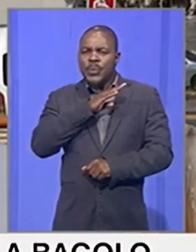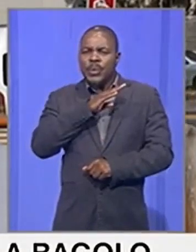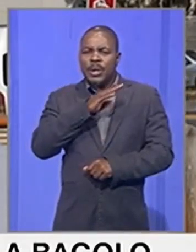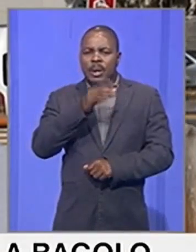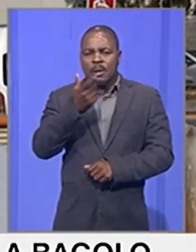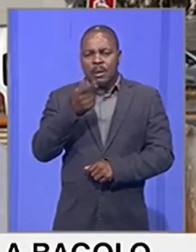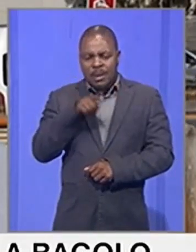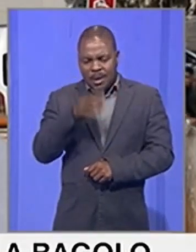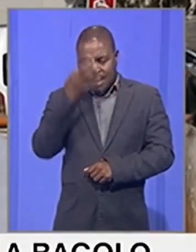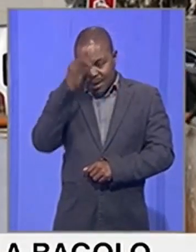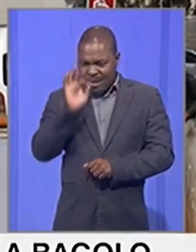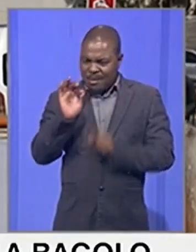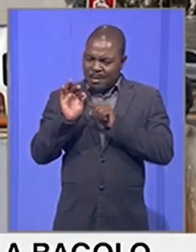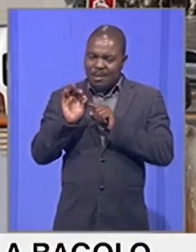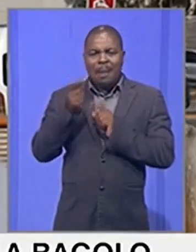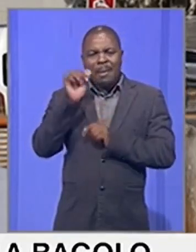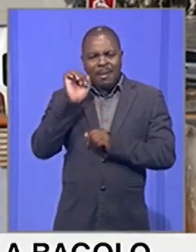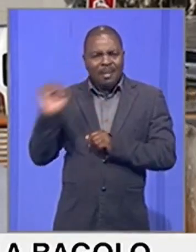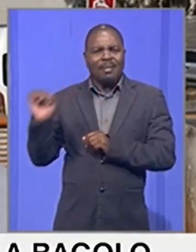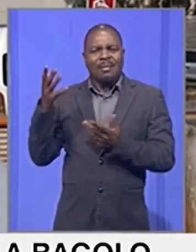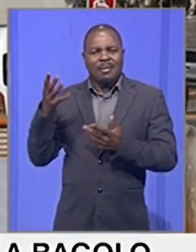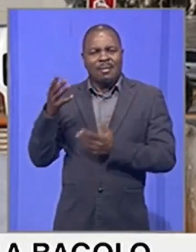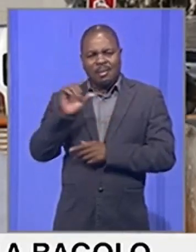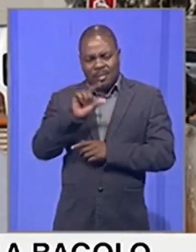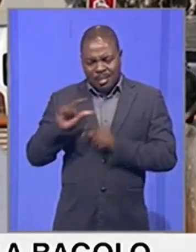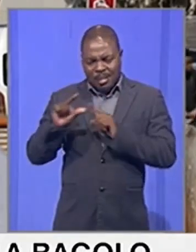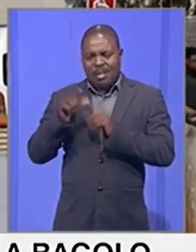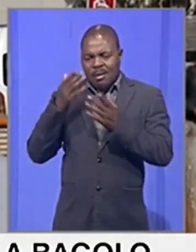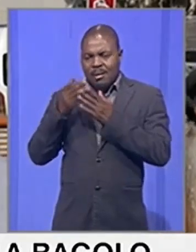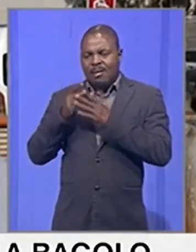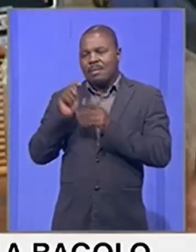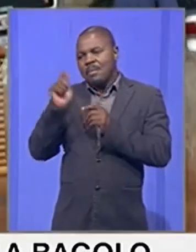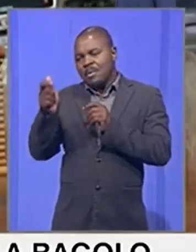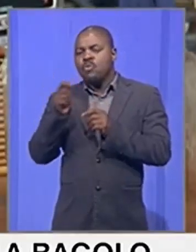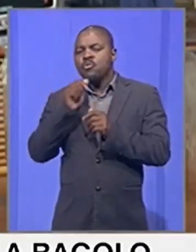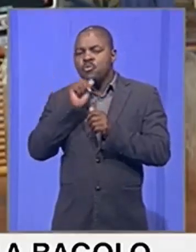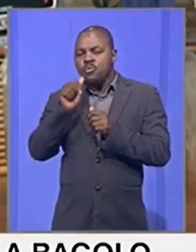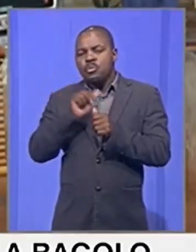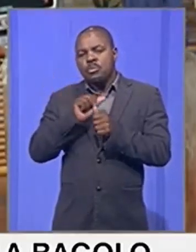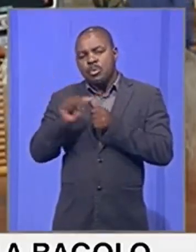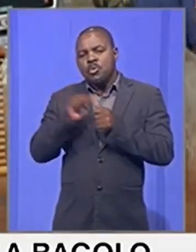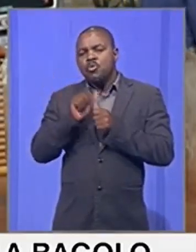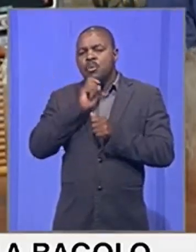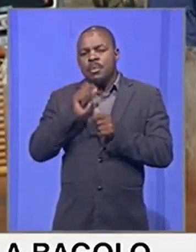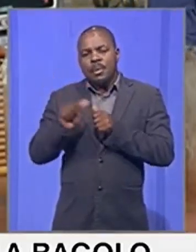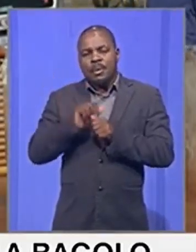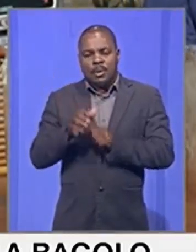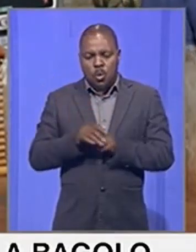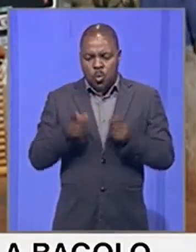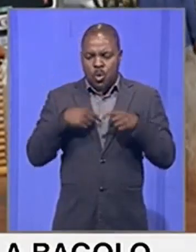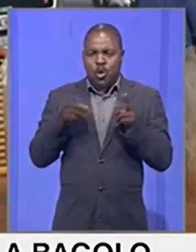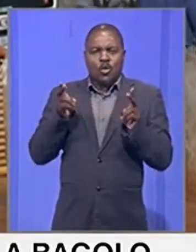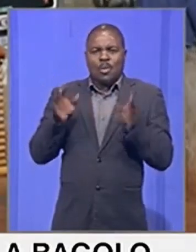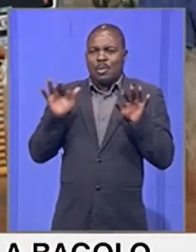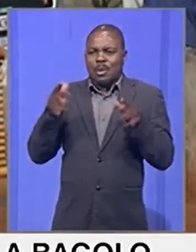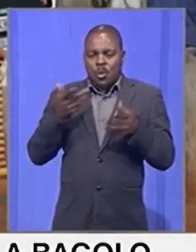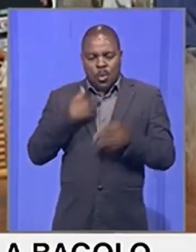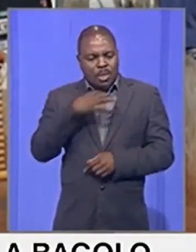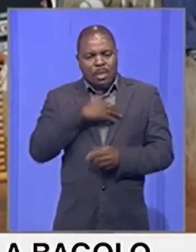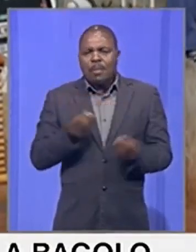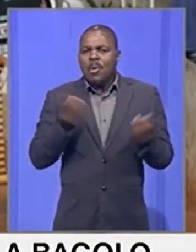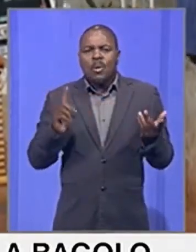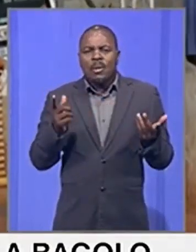a 3.8% increase is recommended for the executive. Baagi le bona ba tlhagisitse